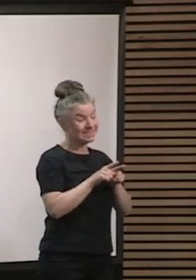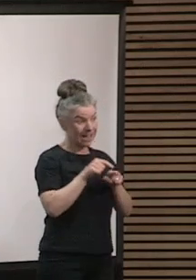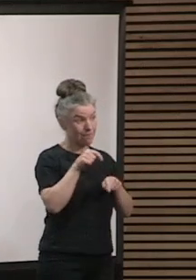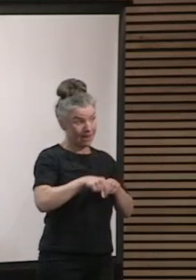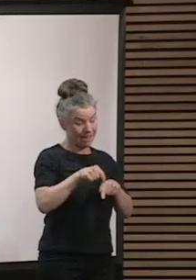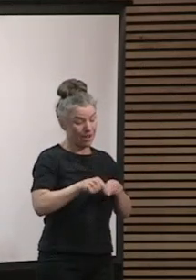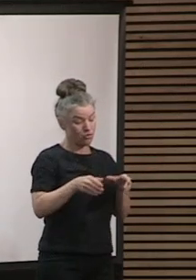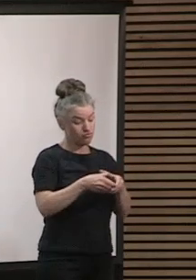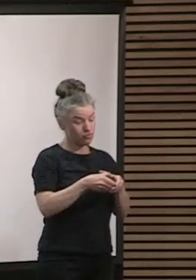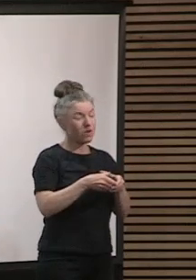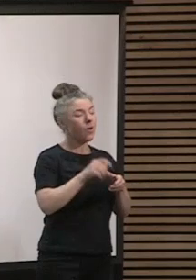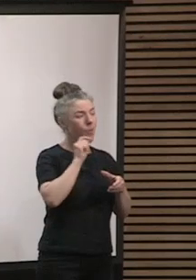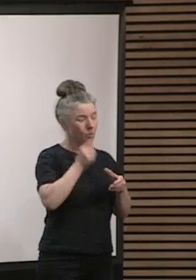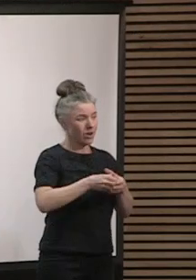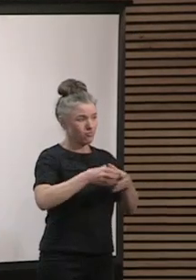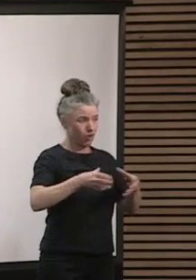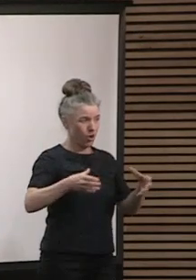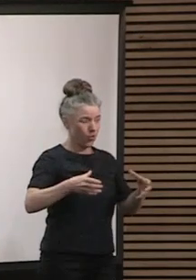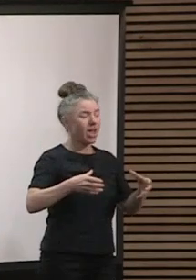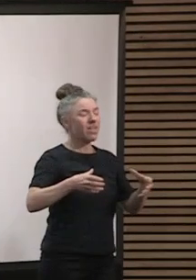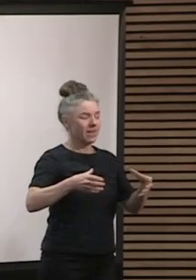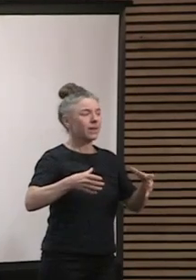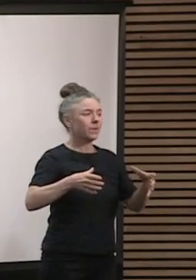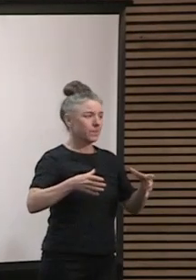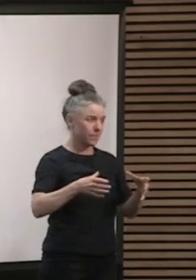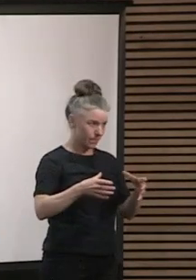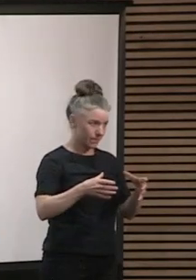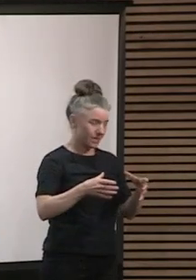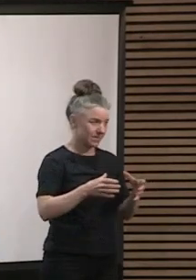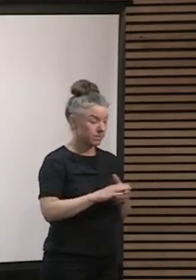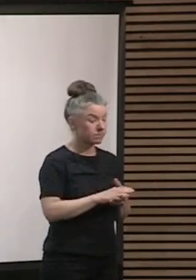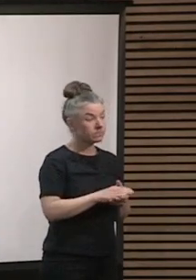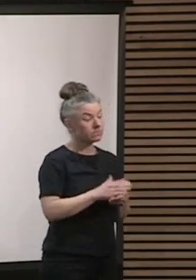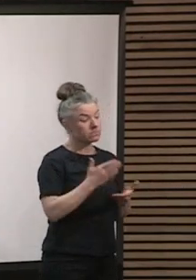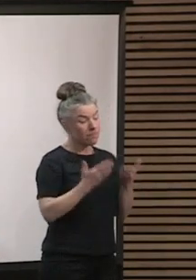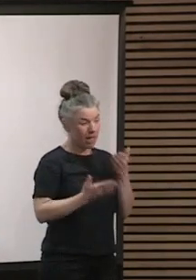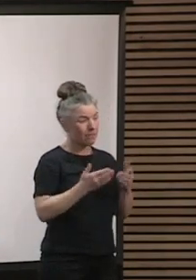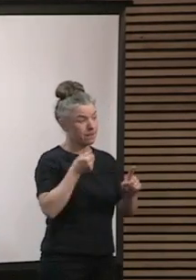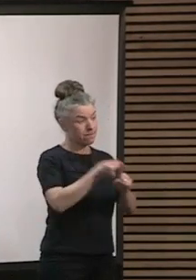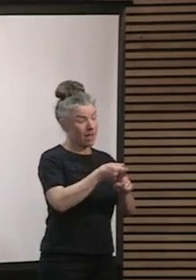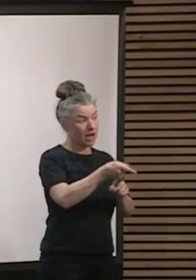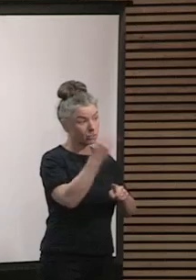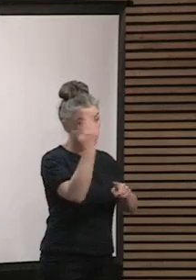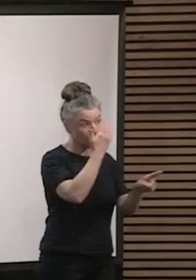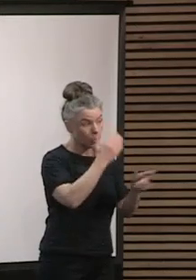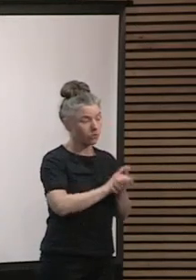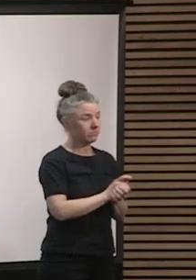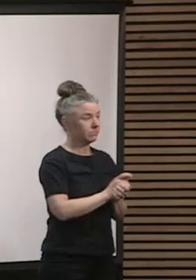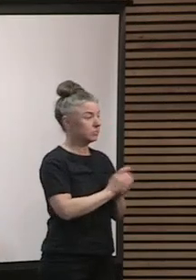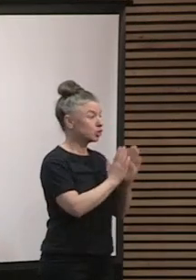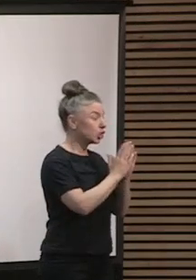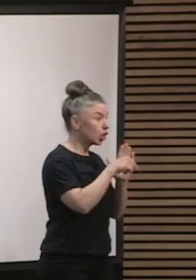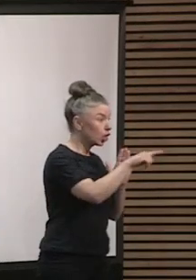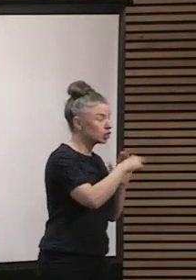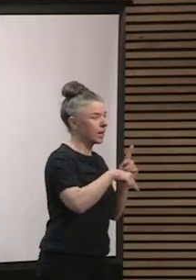grow before it slows, and it may continue to be linked to schools, churches, and social